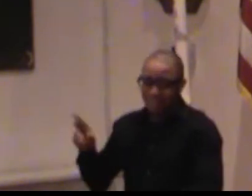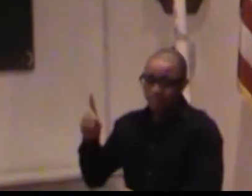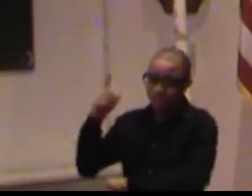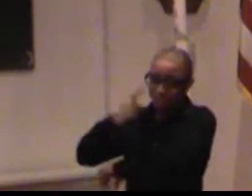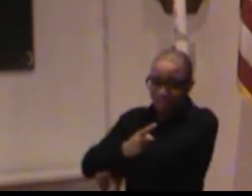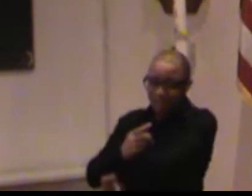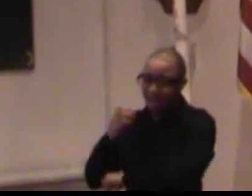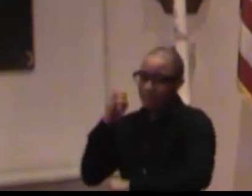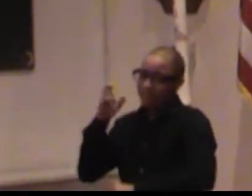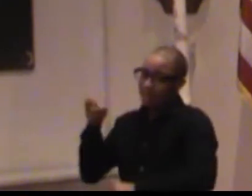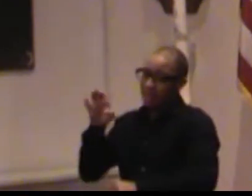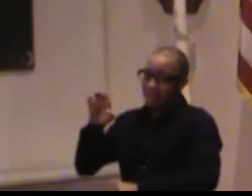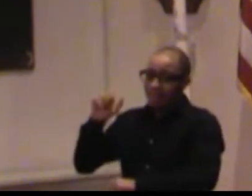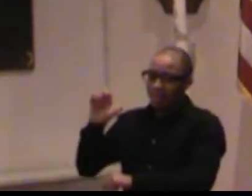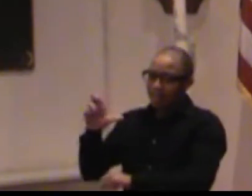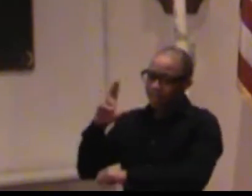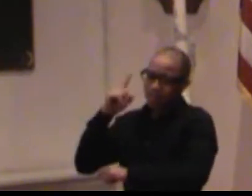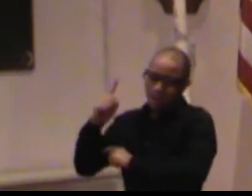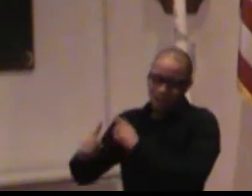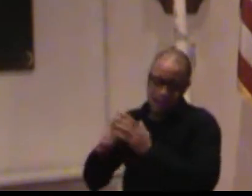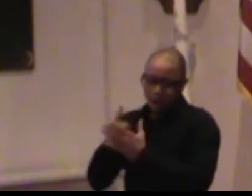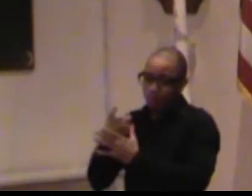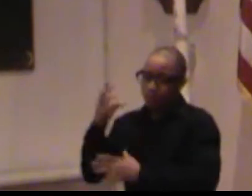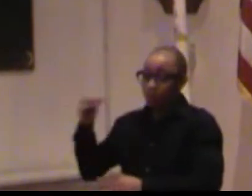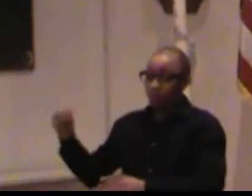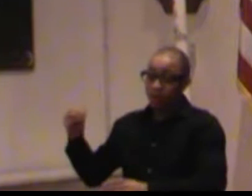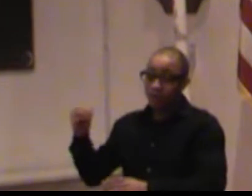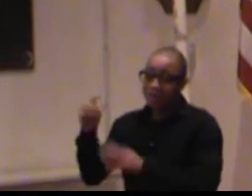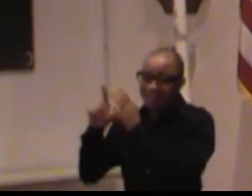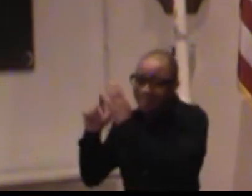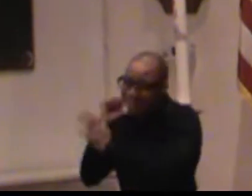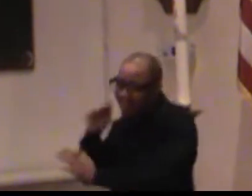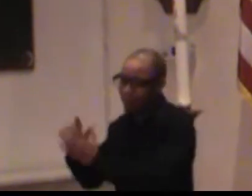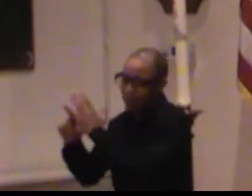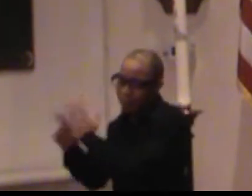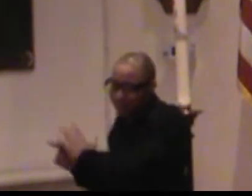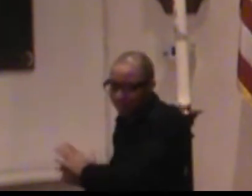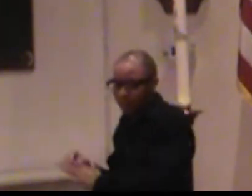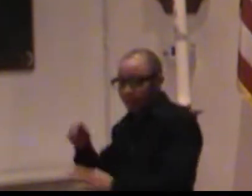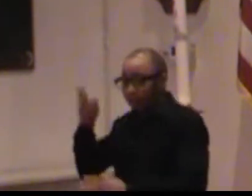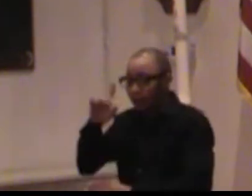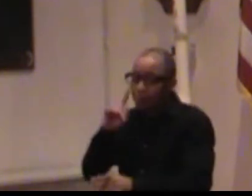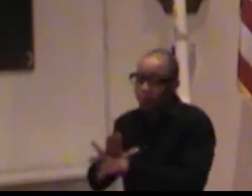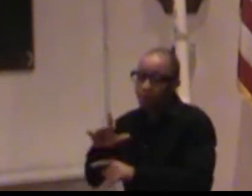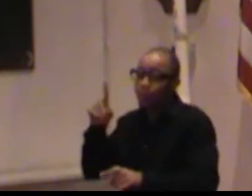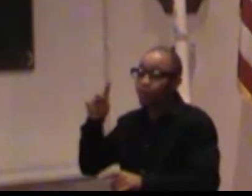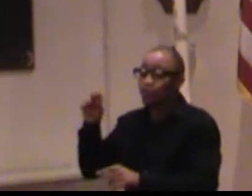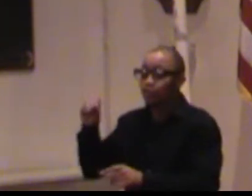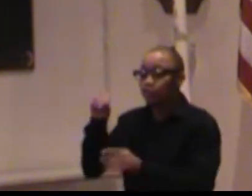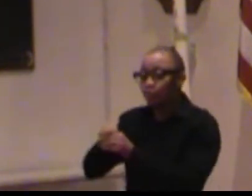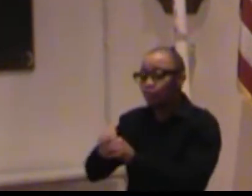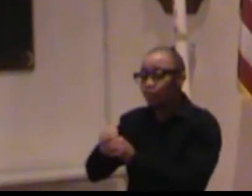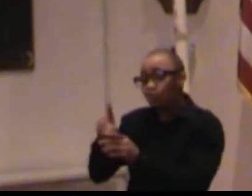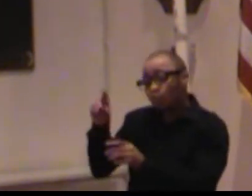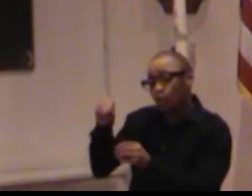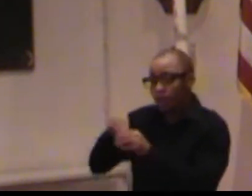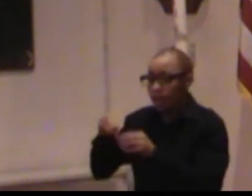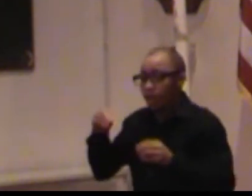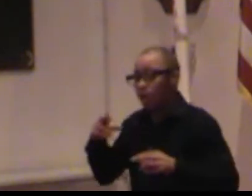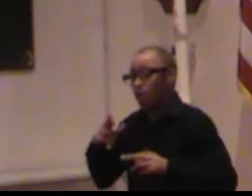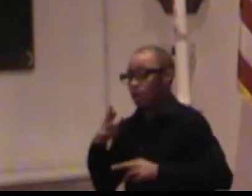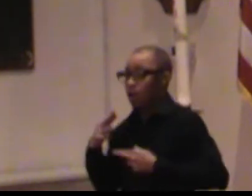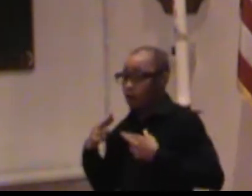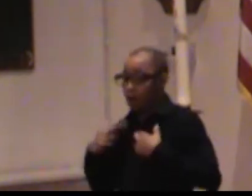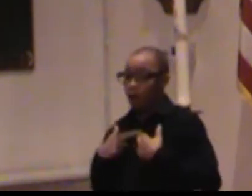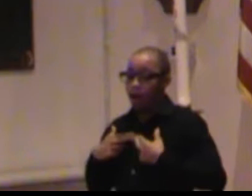minute of God doing exactly what God has promised to do in our lives. The Bible says, listen